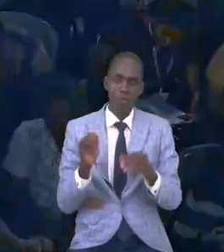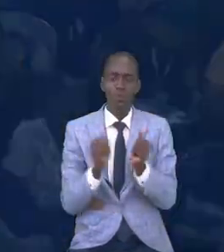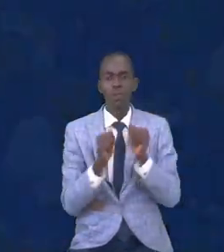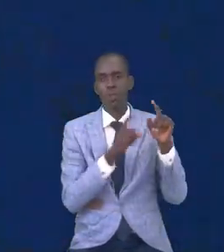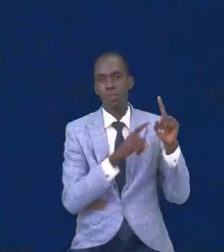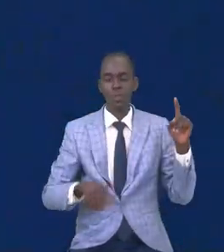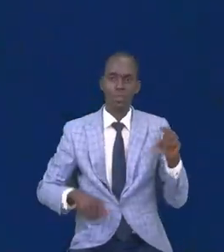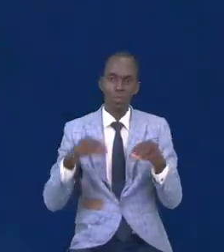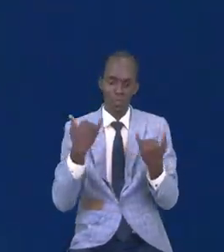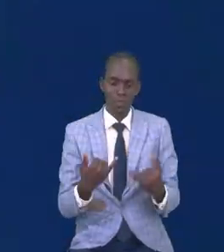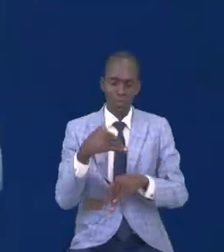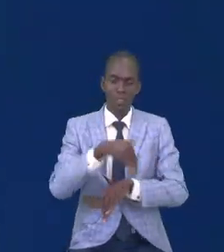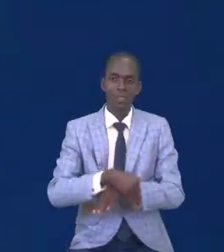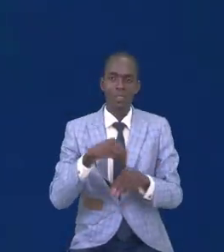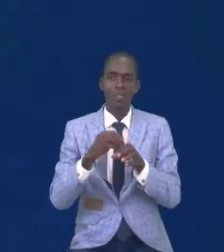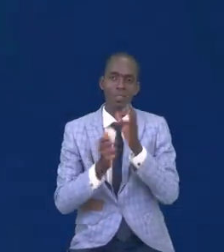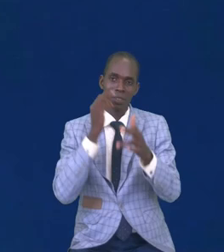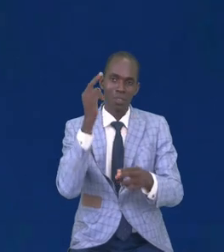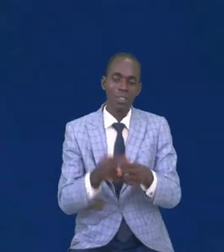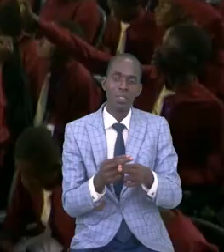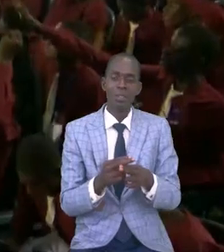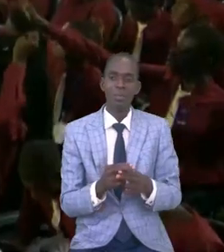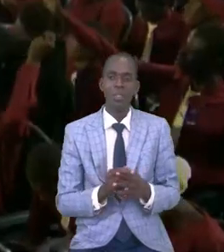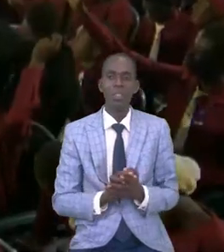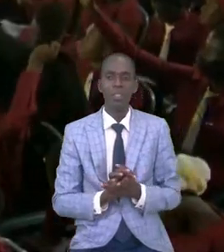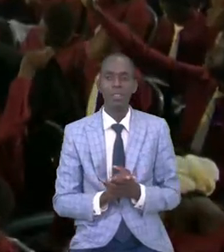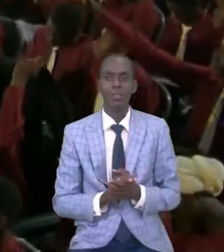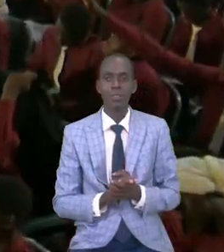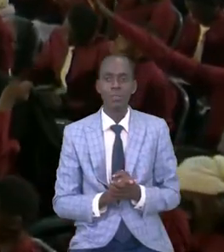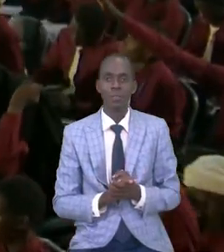Jesus Christ tonight in Jesus' name.